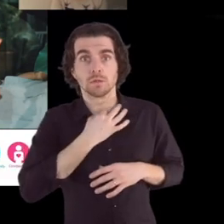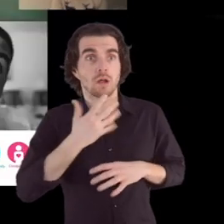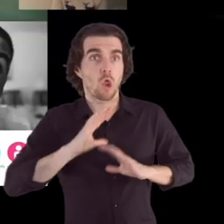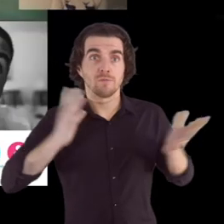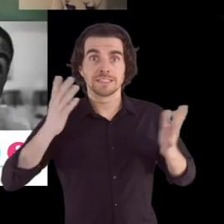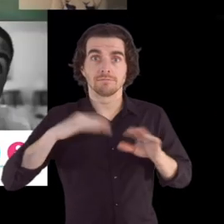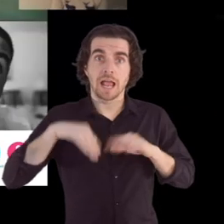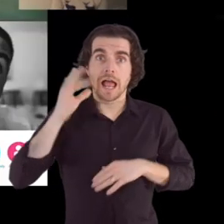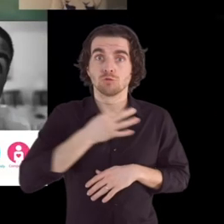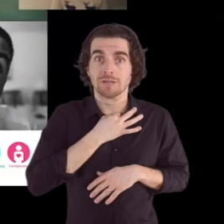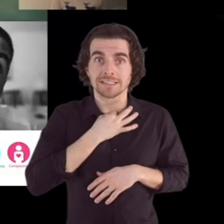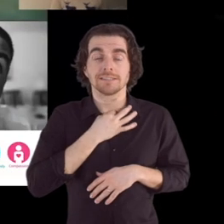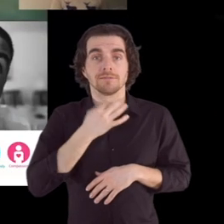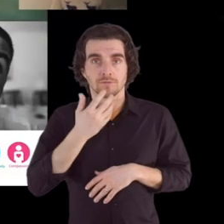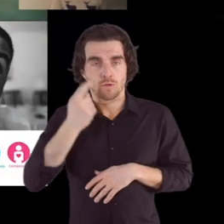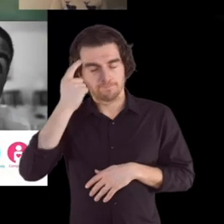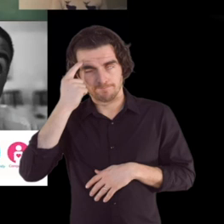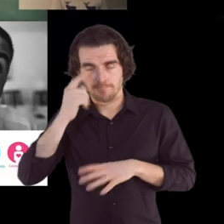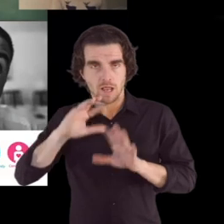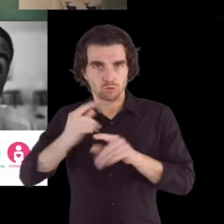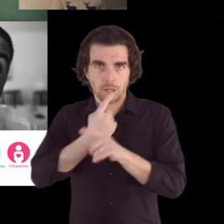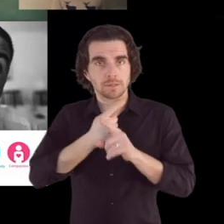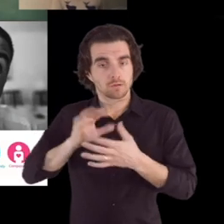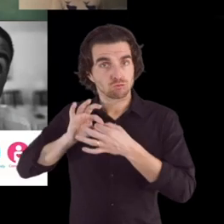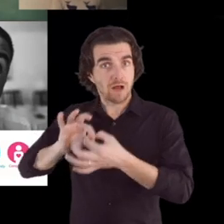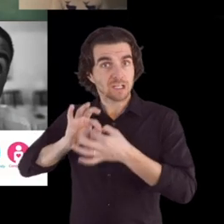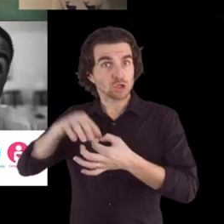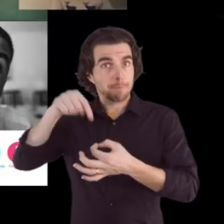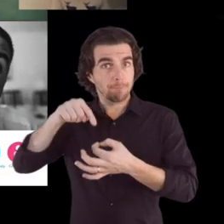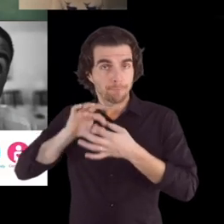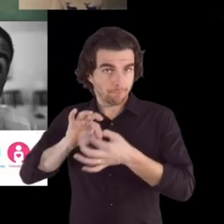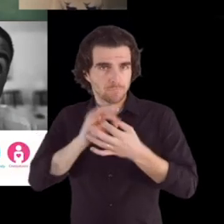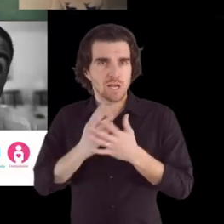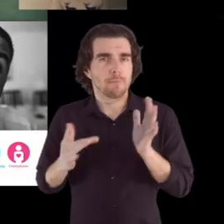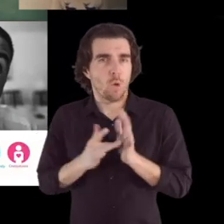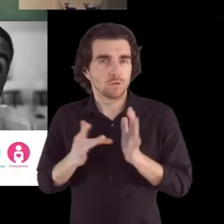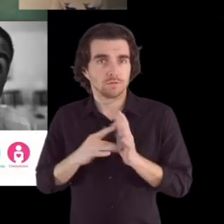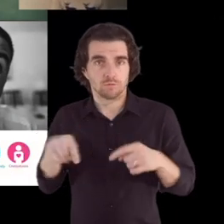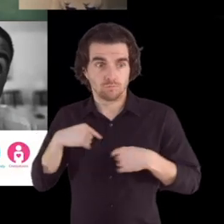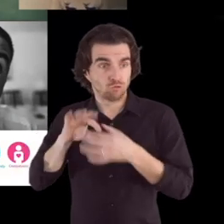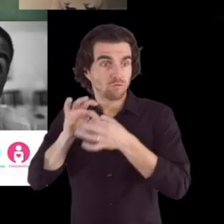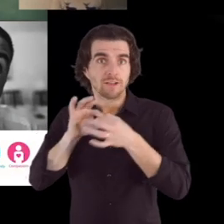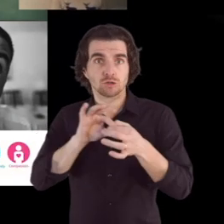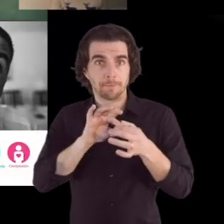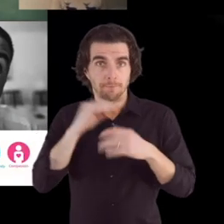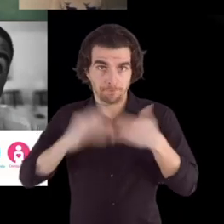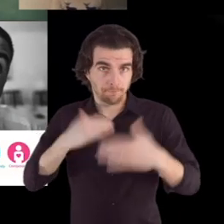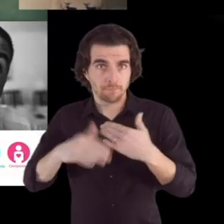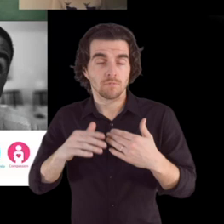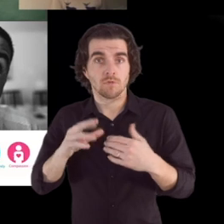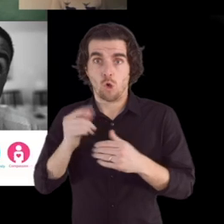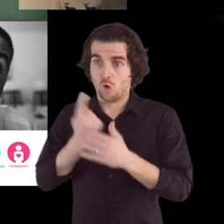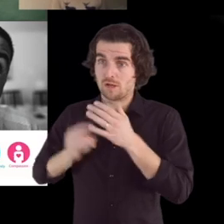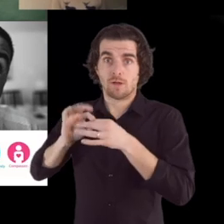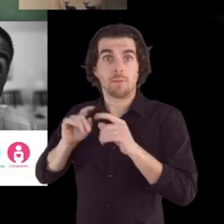crisis. And then just finally thinking about relationships, and this is very important because this is thinking about not just relationships,